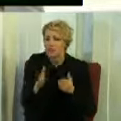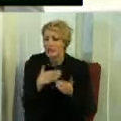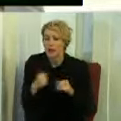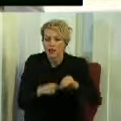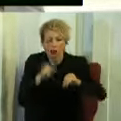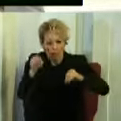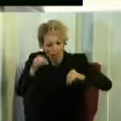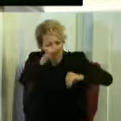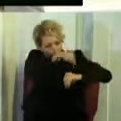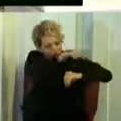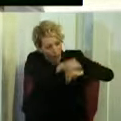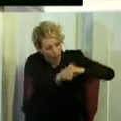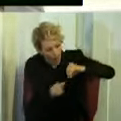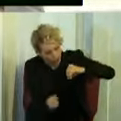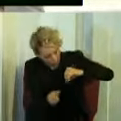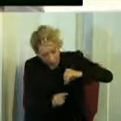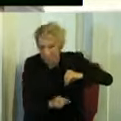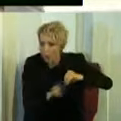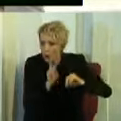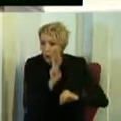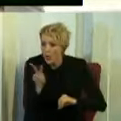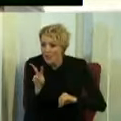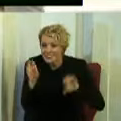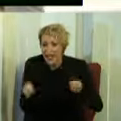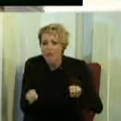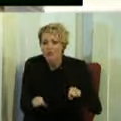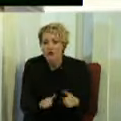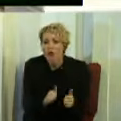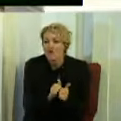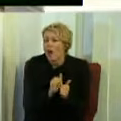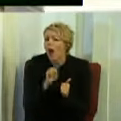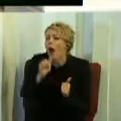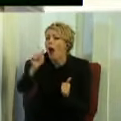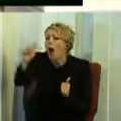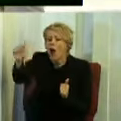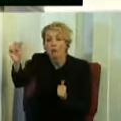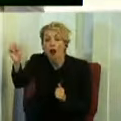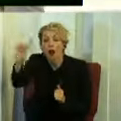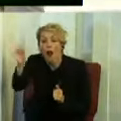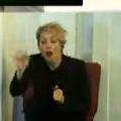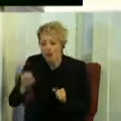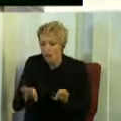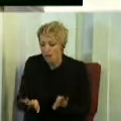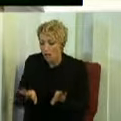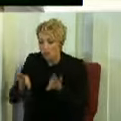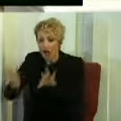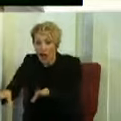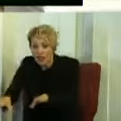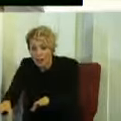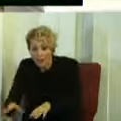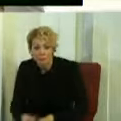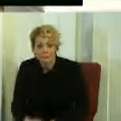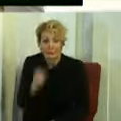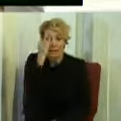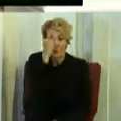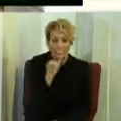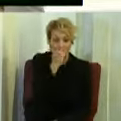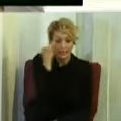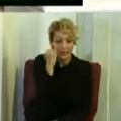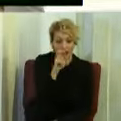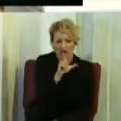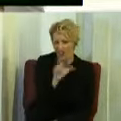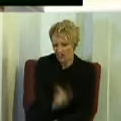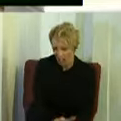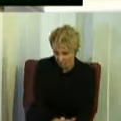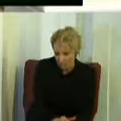And we know that we have folks who worship with us from as far away as the outback in Australia, in Italy. We know that we have some folks worshiping